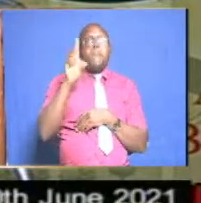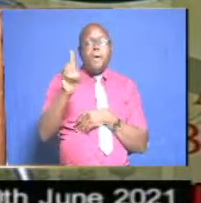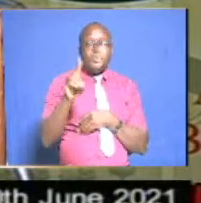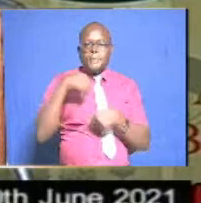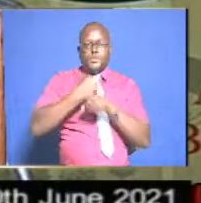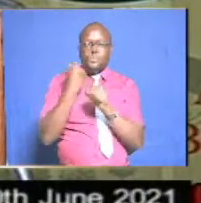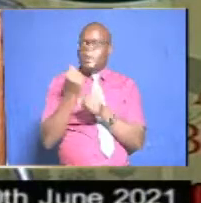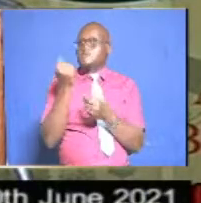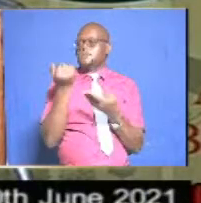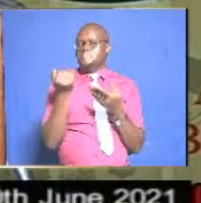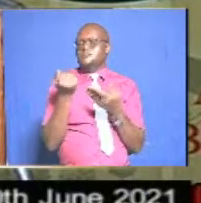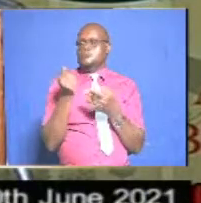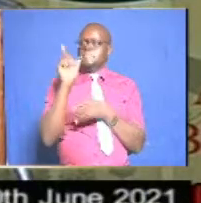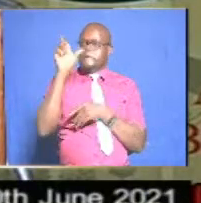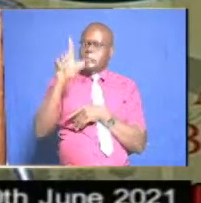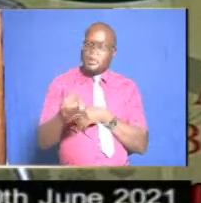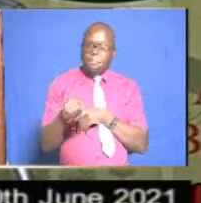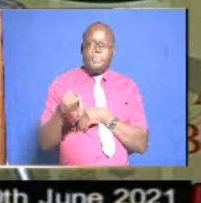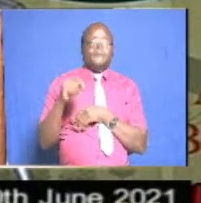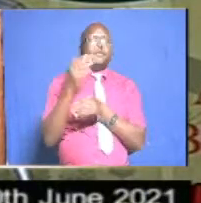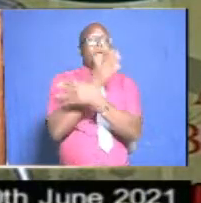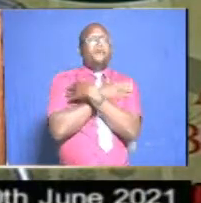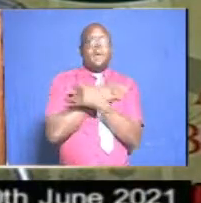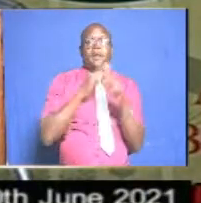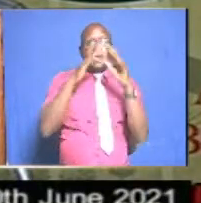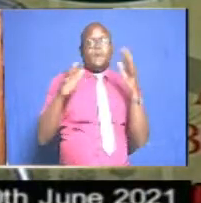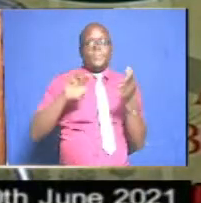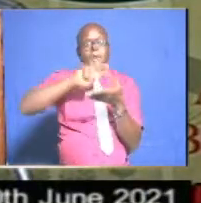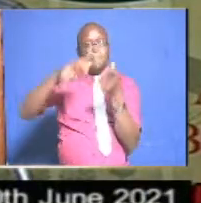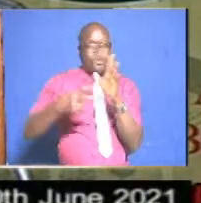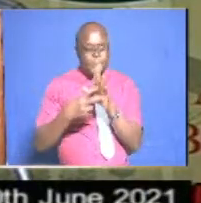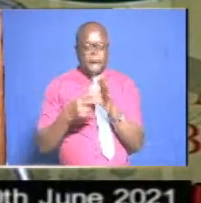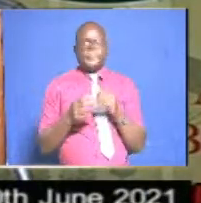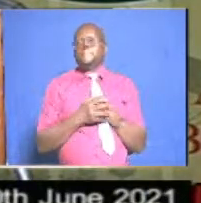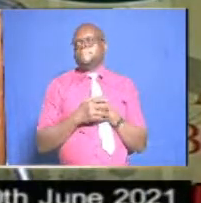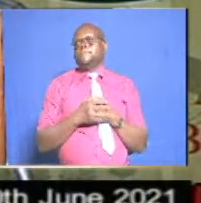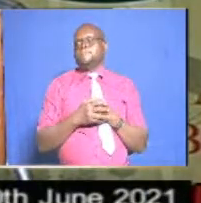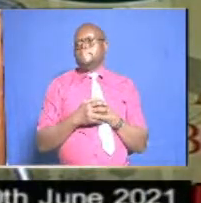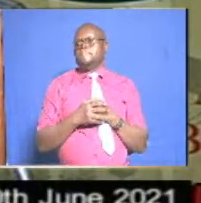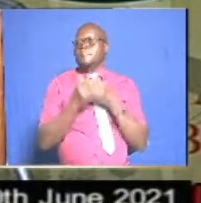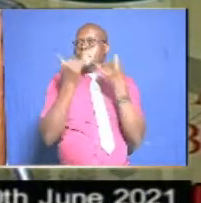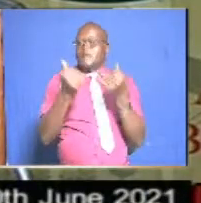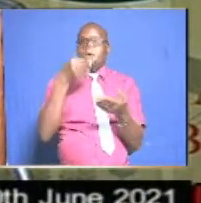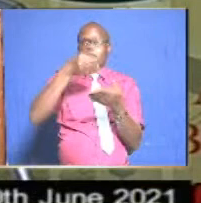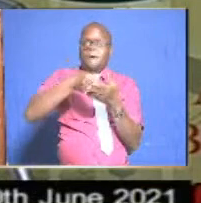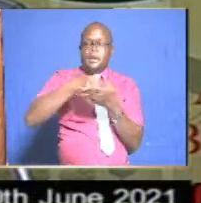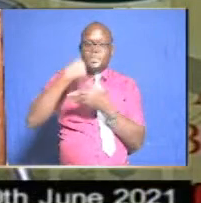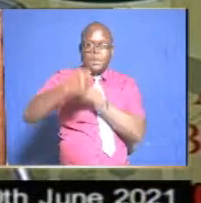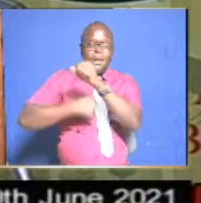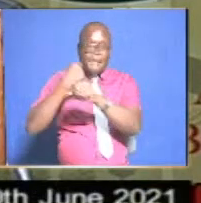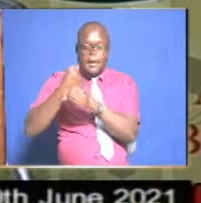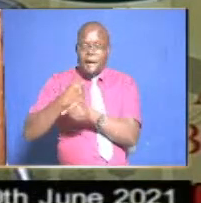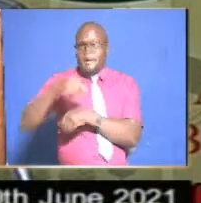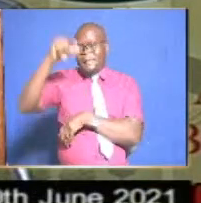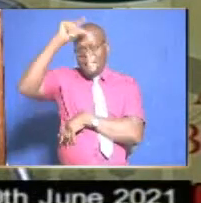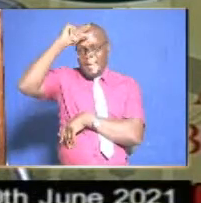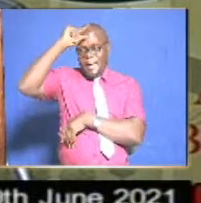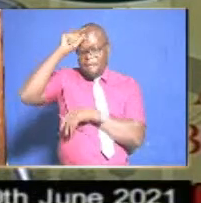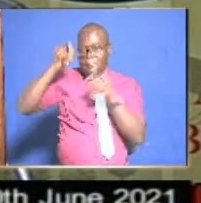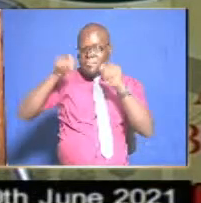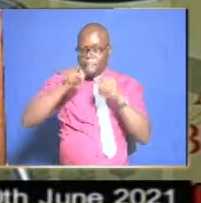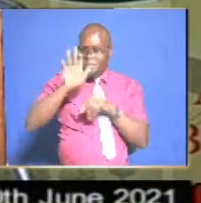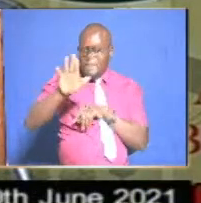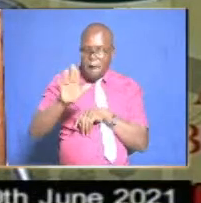climate-friendly housing projects. Mr. Speaker, during the current financial year, the government operationalized the